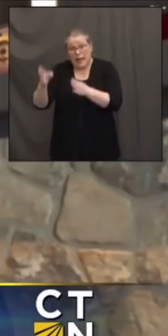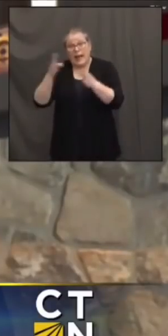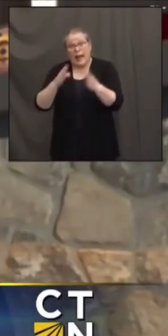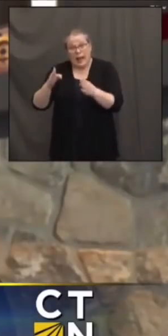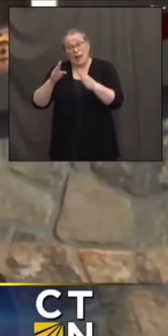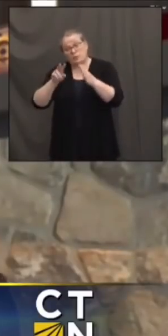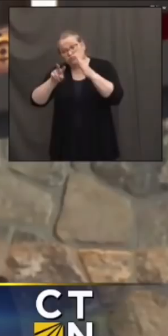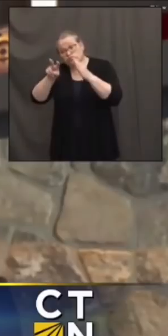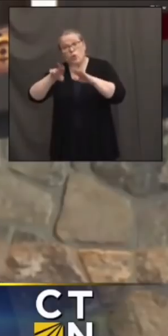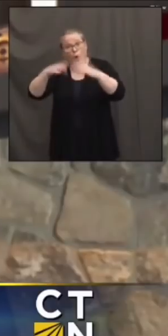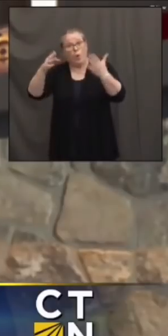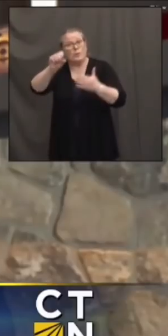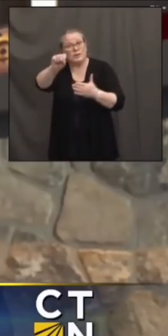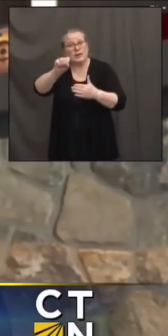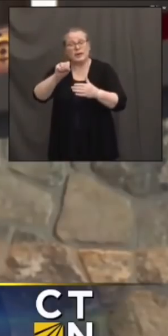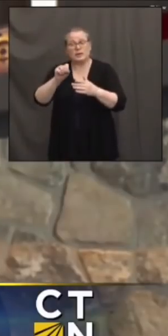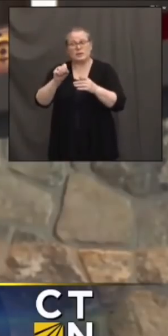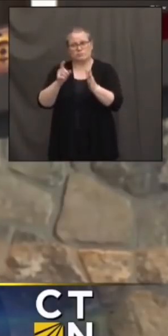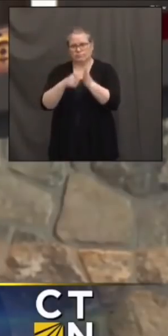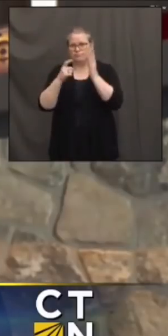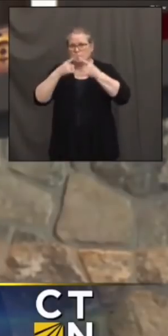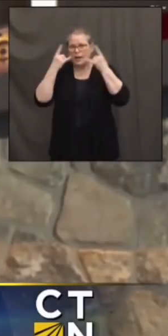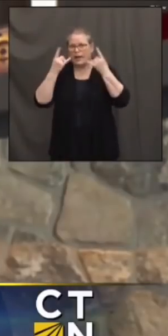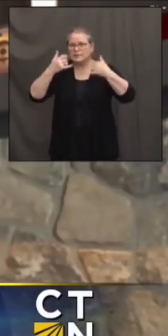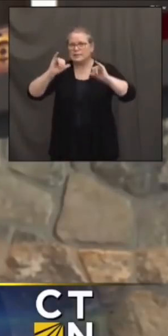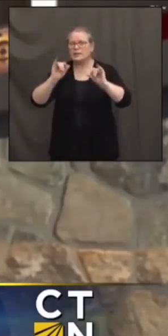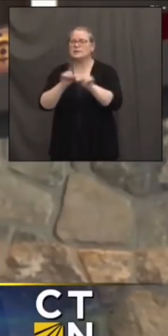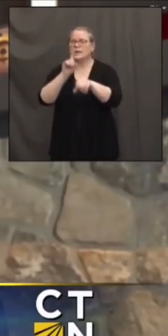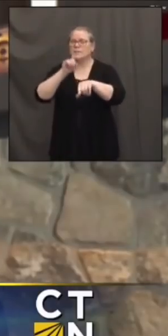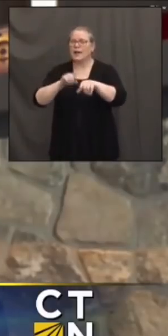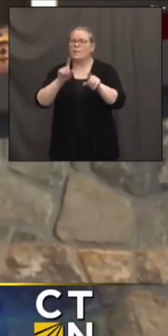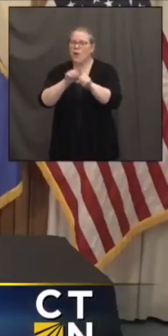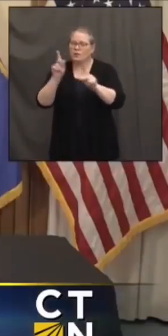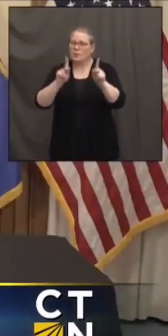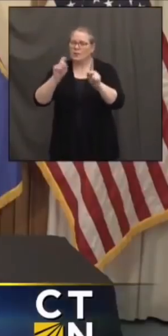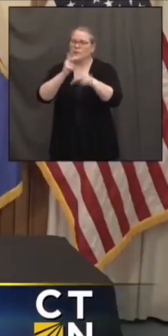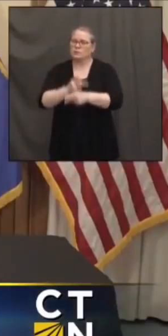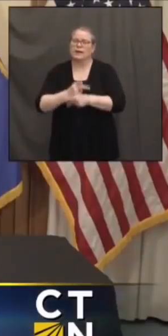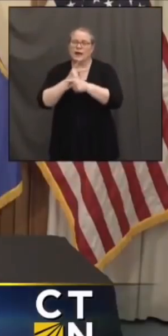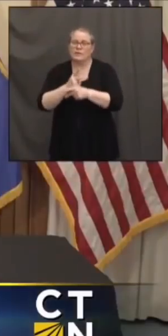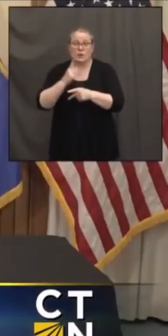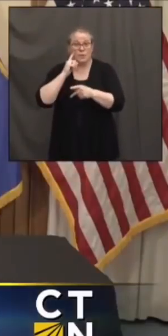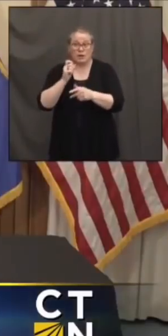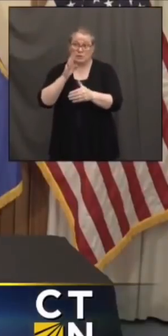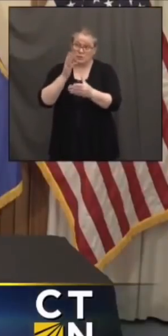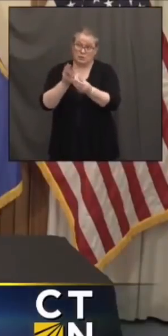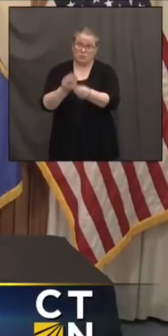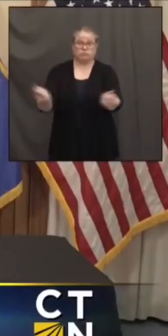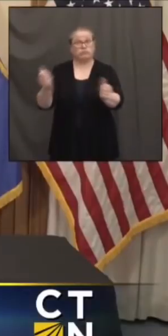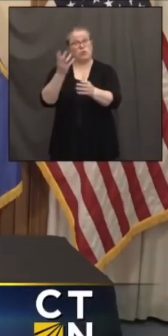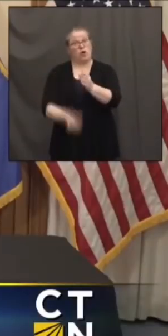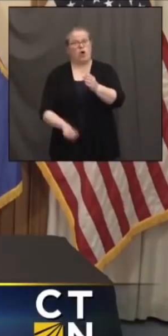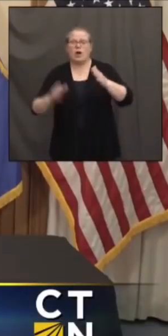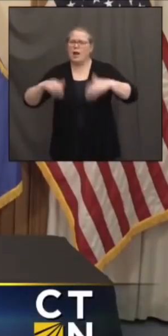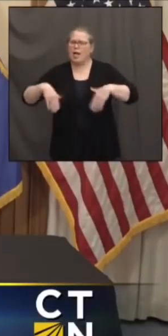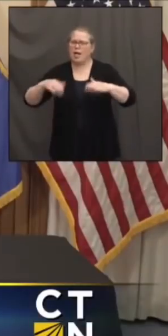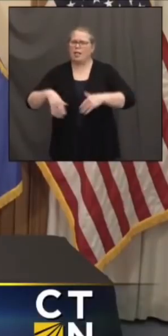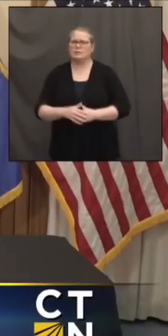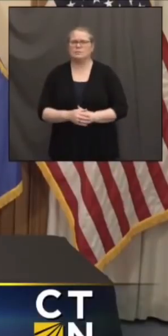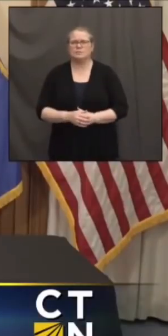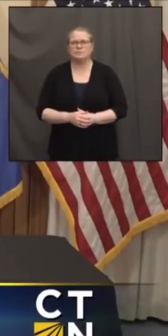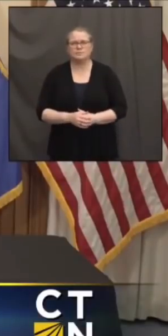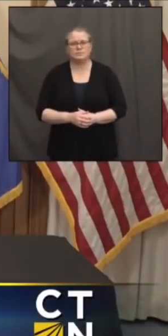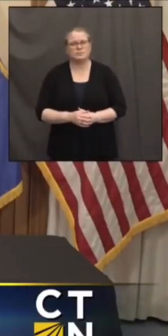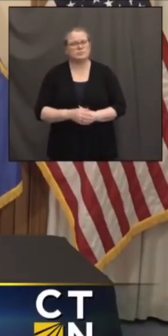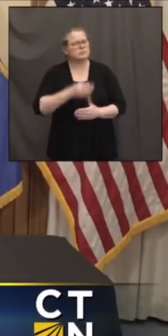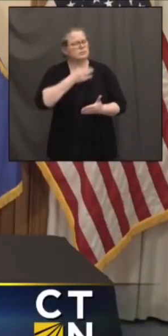way that you still maintain some level of vigilance because we're not completely out of this. And what about the New York variant? It seems that right now about a third